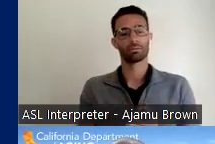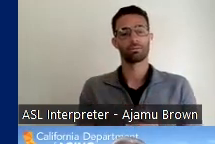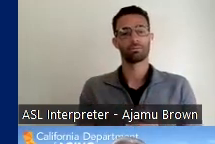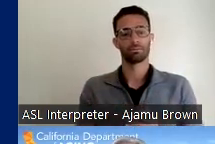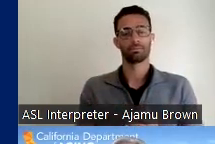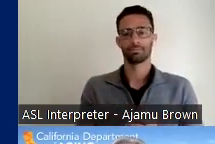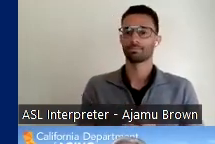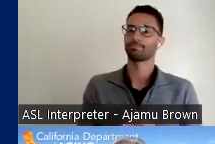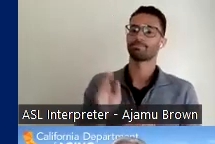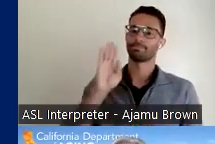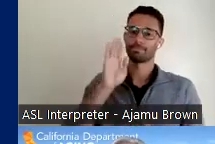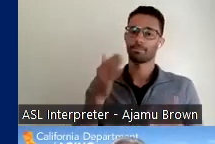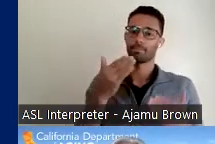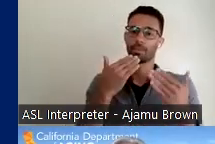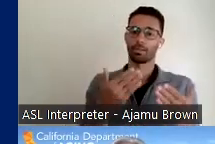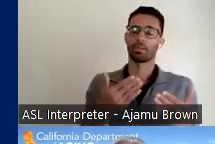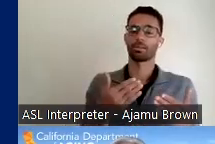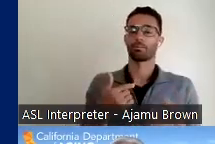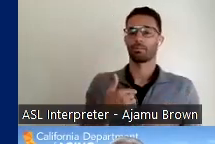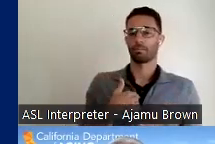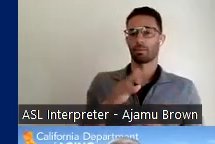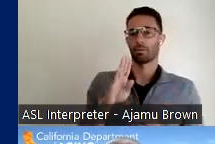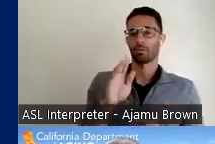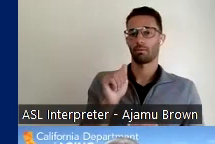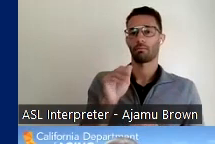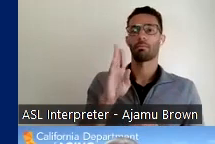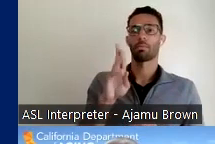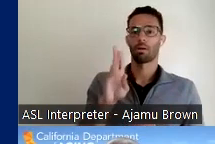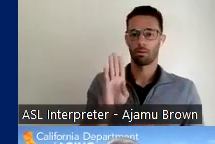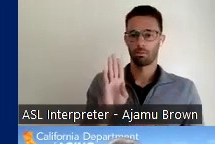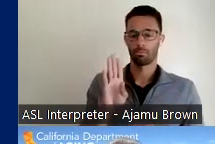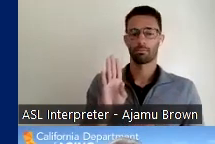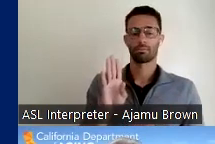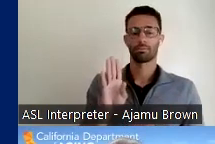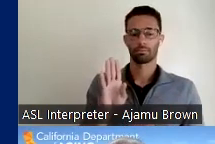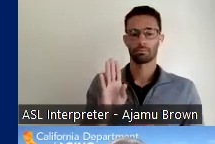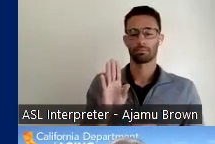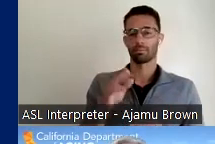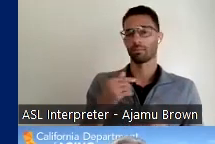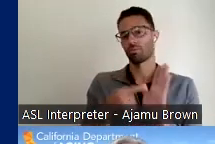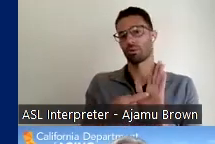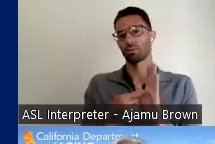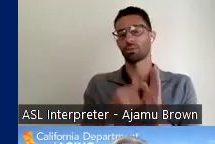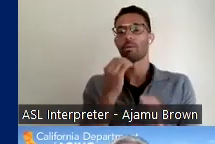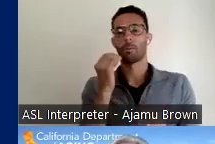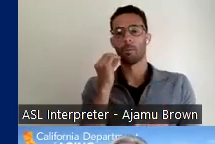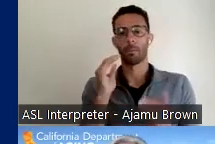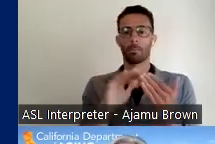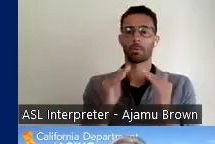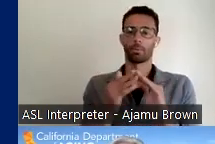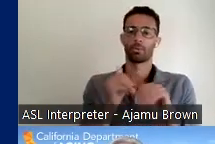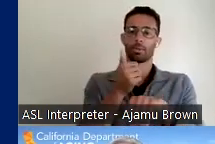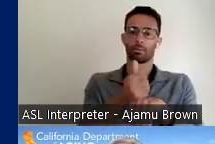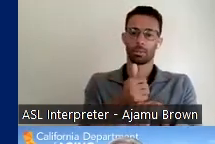Thank you. Hi, I'm Barb Hanna, and I represent home and community-based organizations with